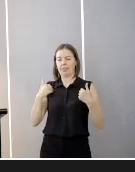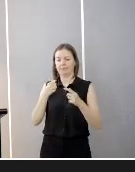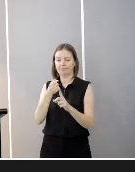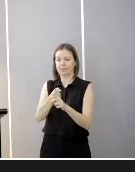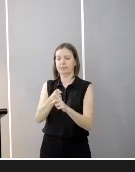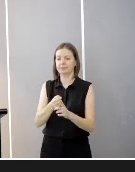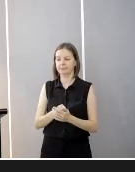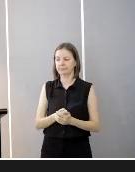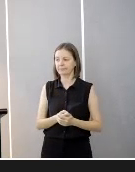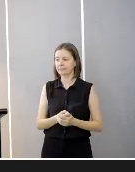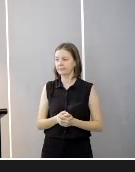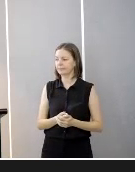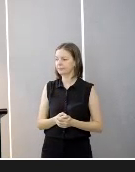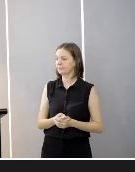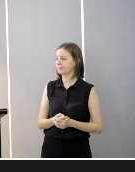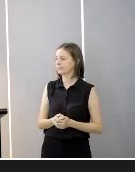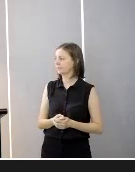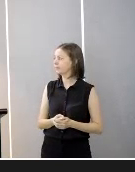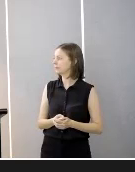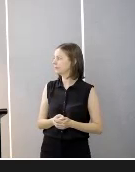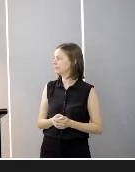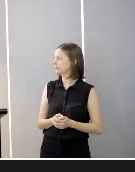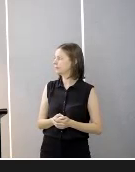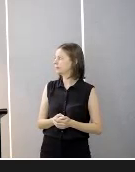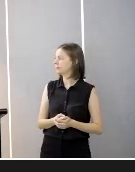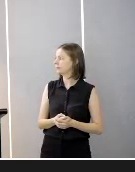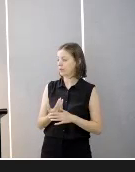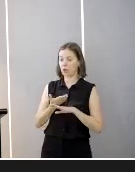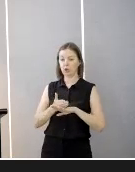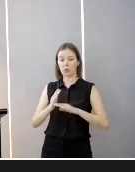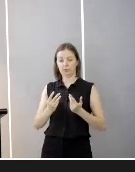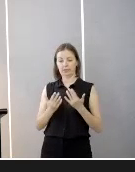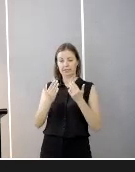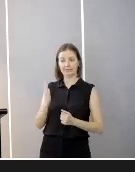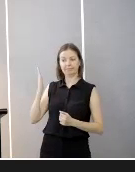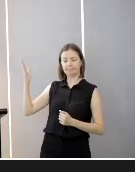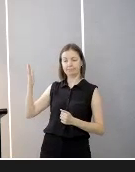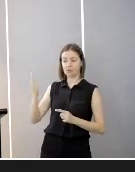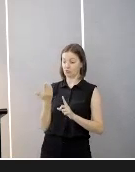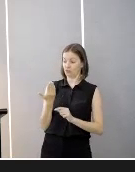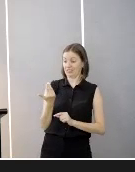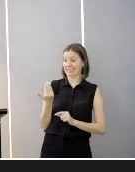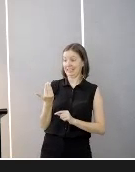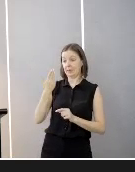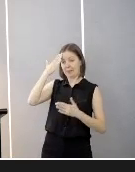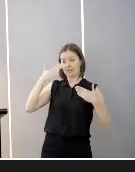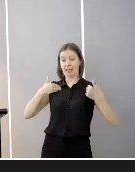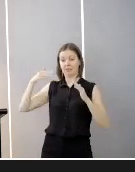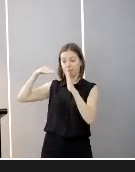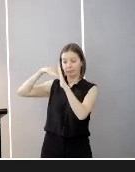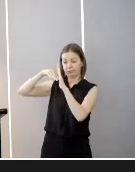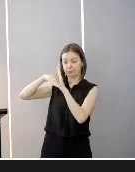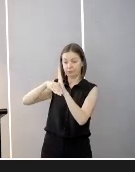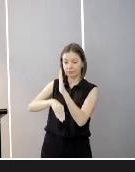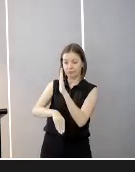please. And we have new data to show that in recent times, mental health has gotten worse. So this is a study just